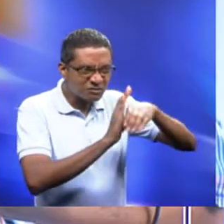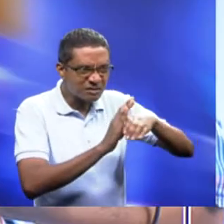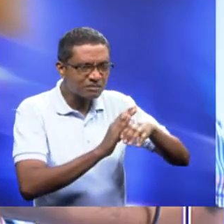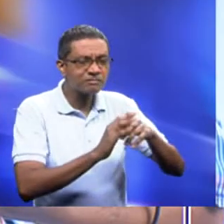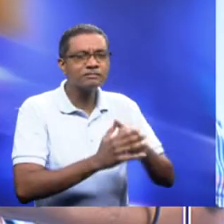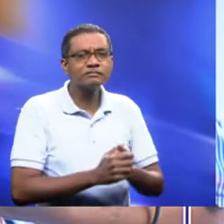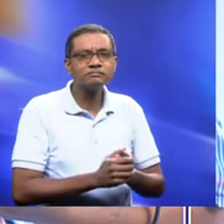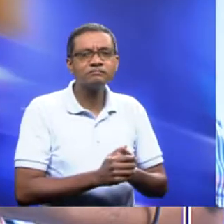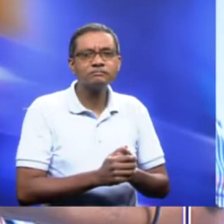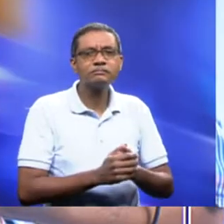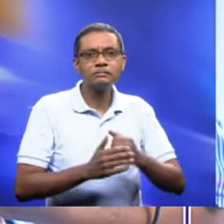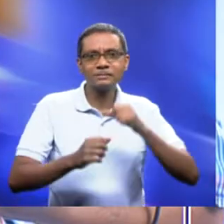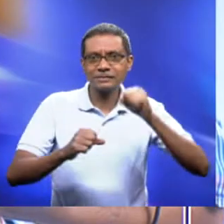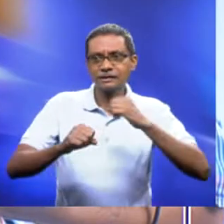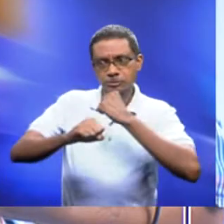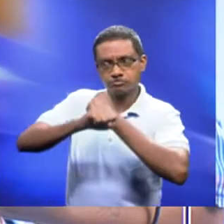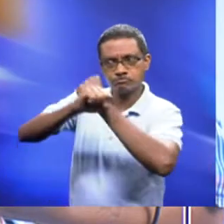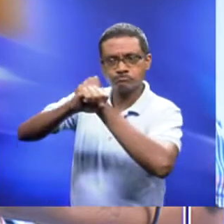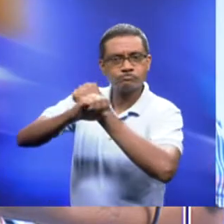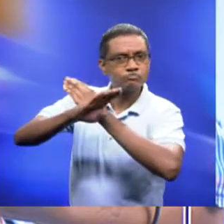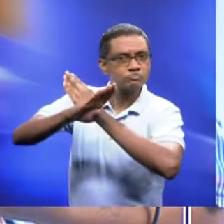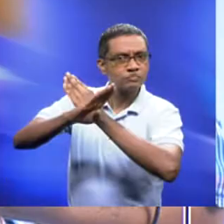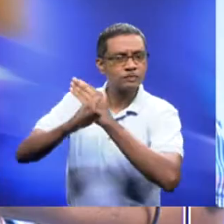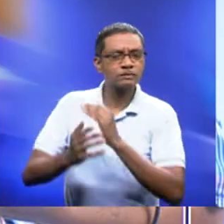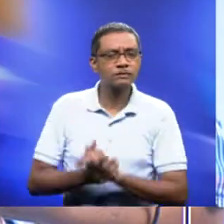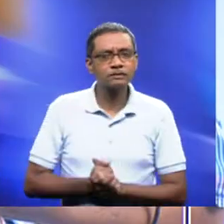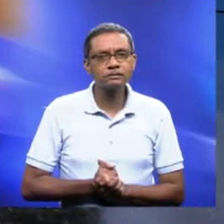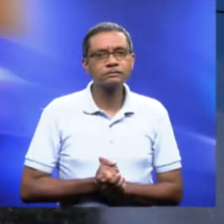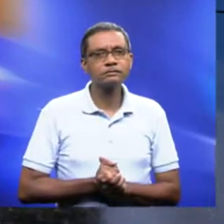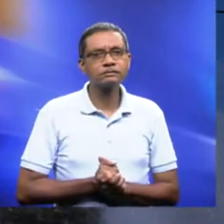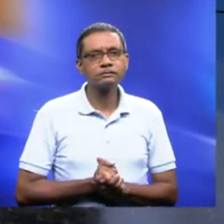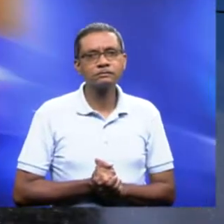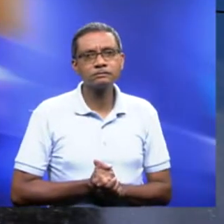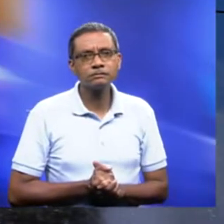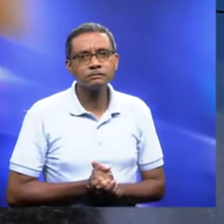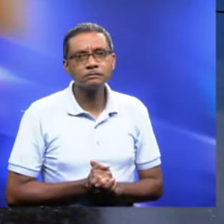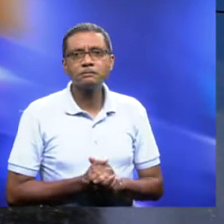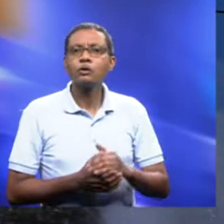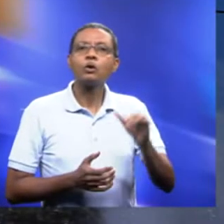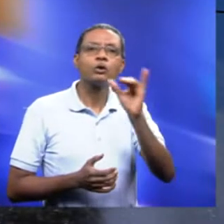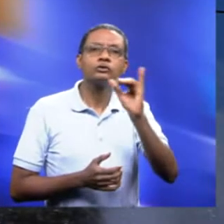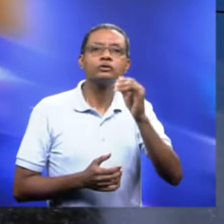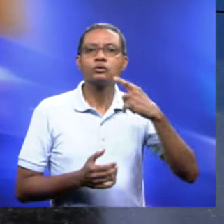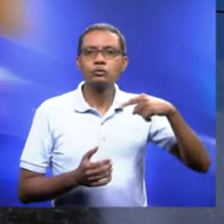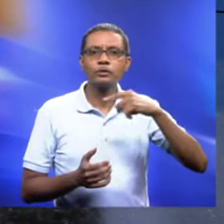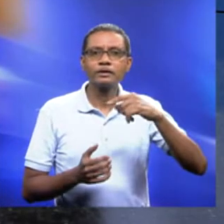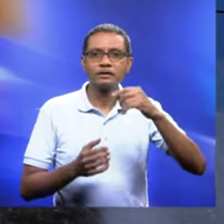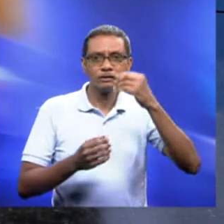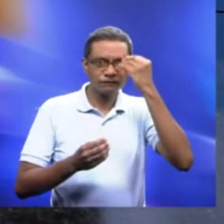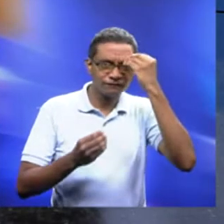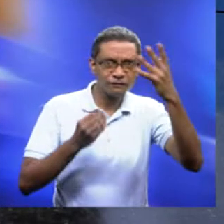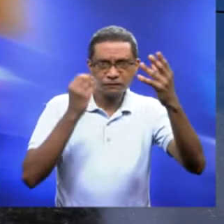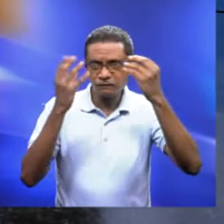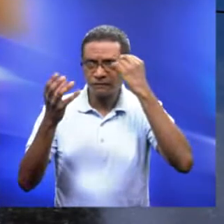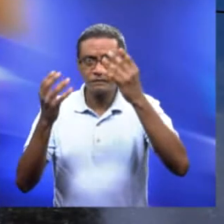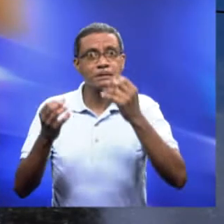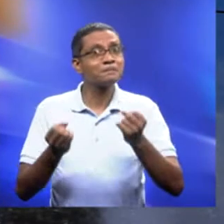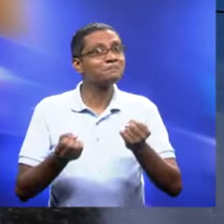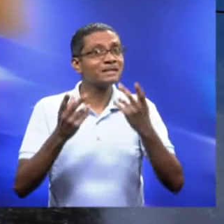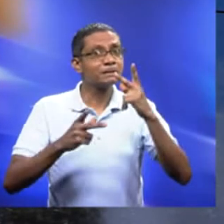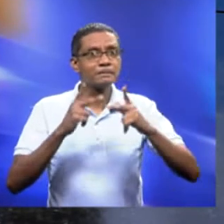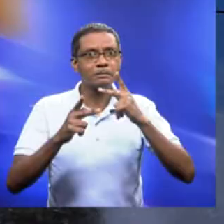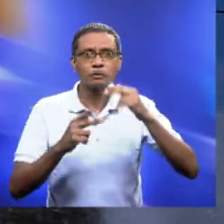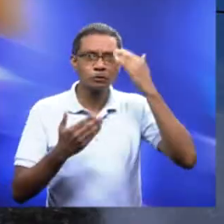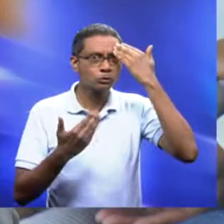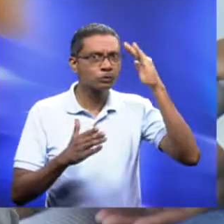to do and continue to do is awareness. A lot of persons are not aware of the threats. So, for instance,